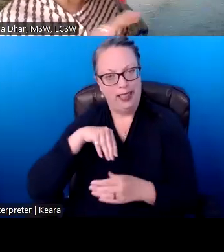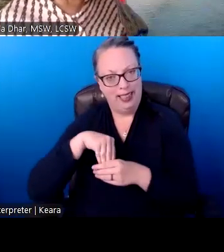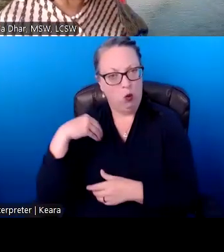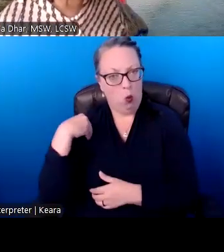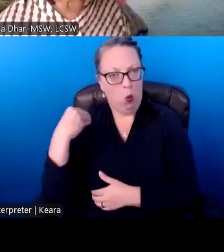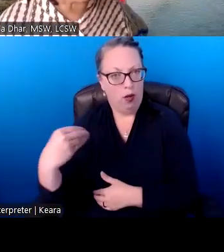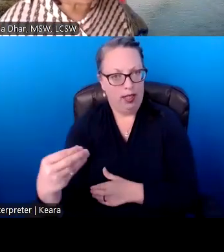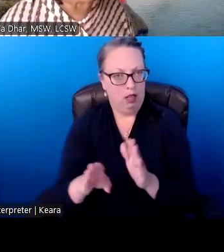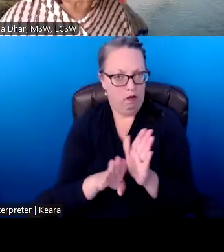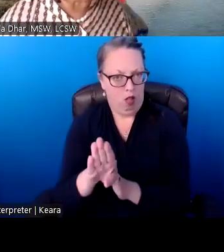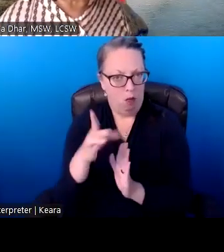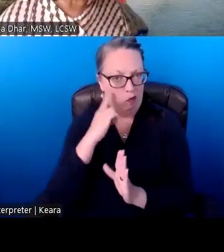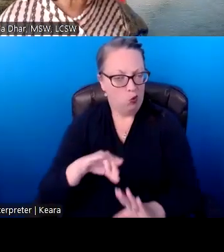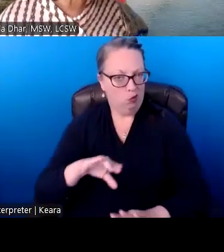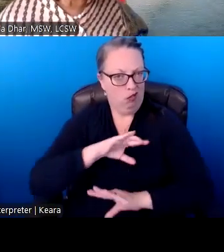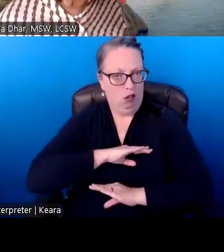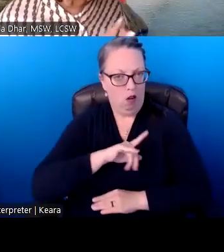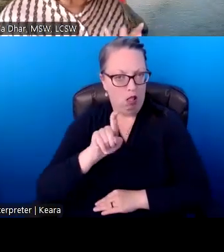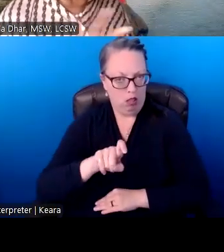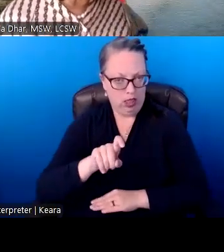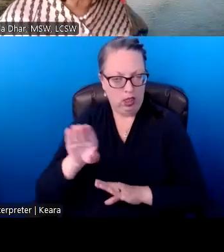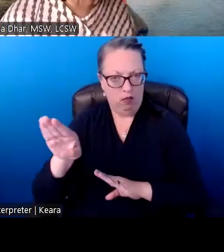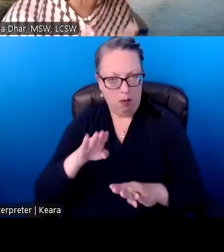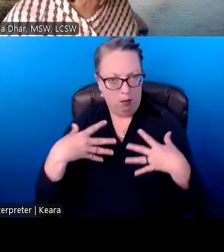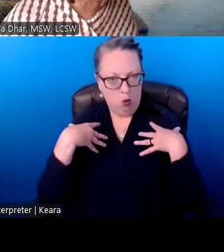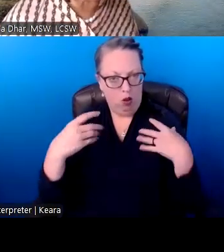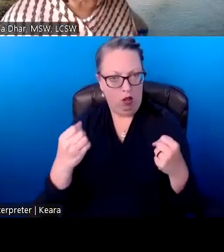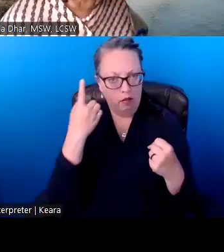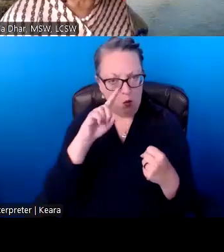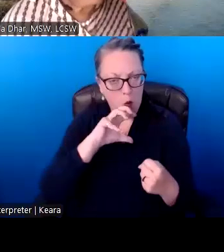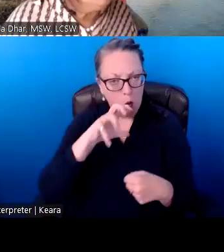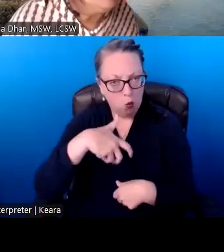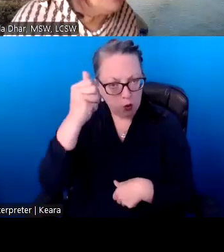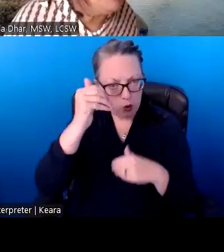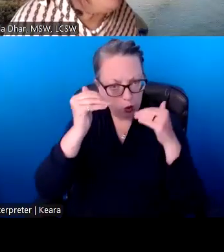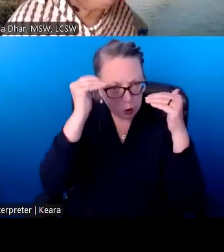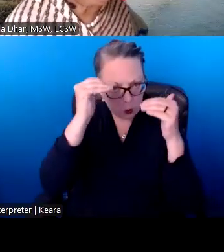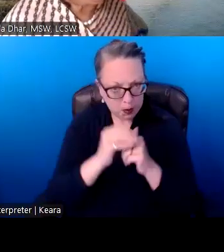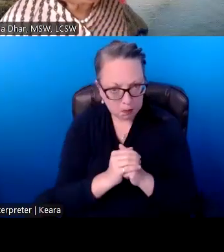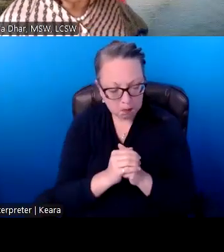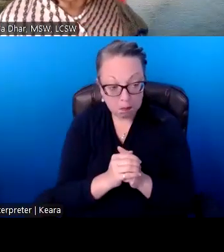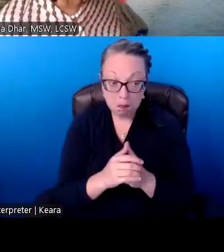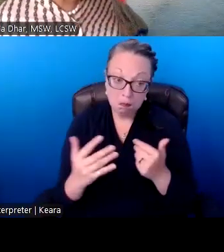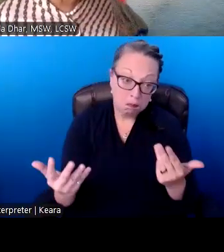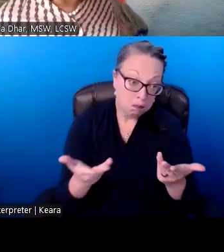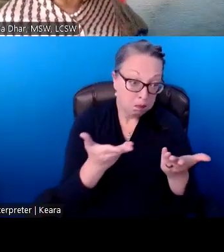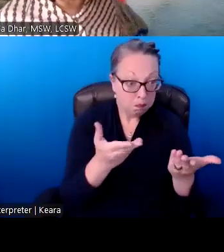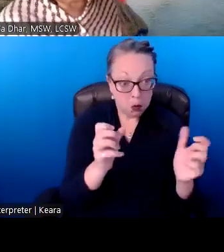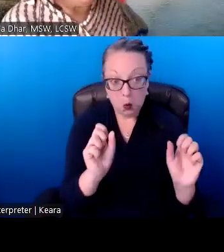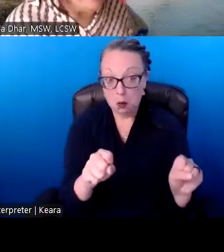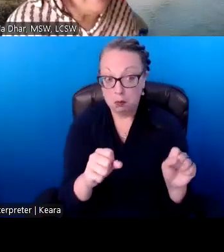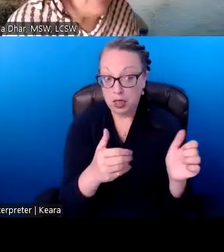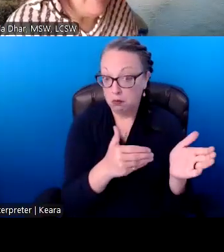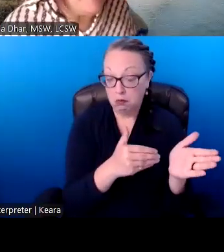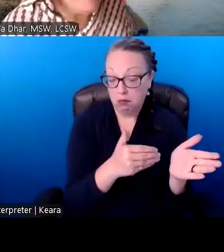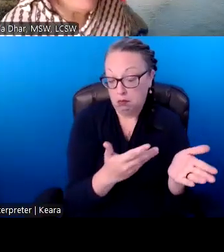meet the behavioral health needs of older adults. And really, this could be, you know, it could be really replicated